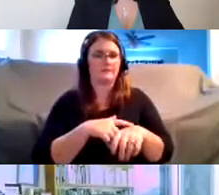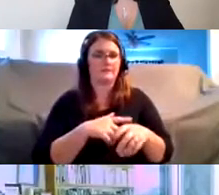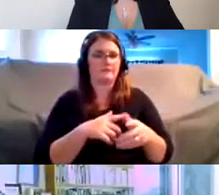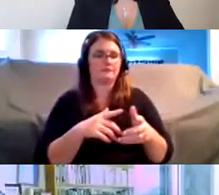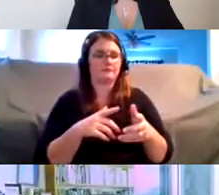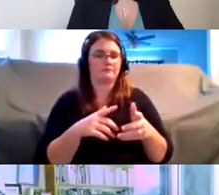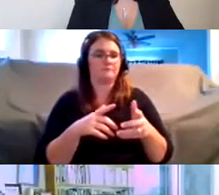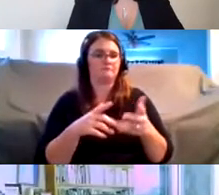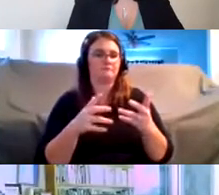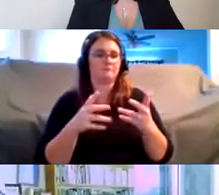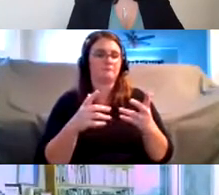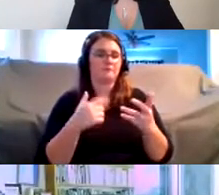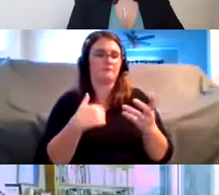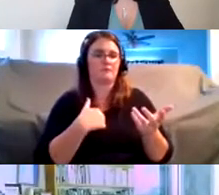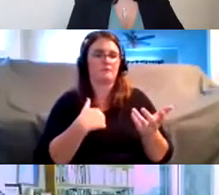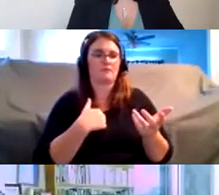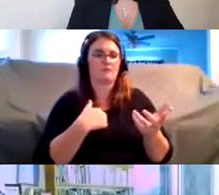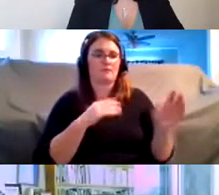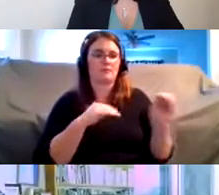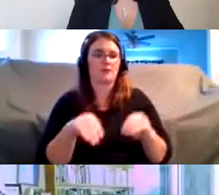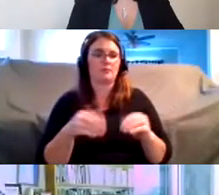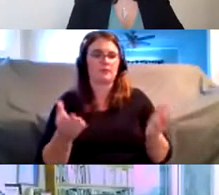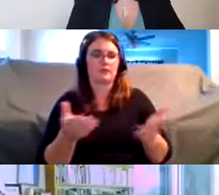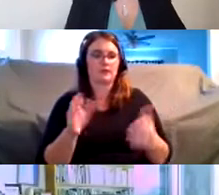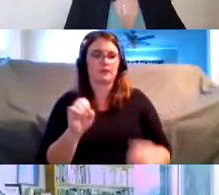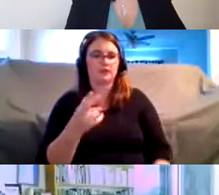time. I moved here, like Shannon,